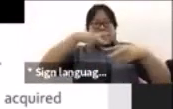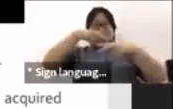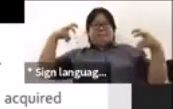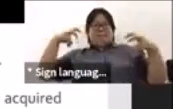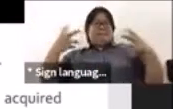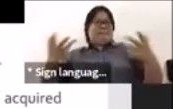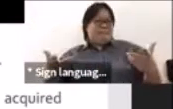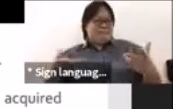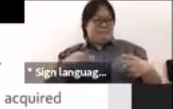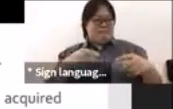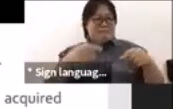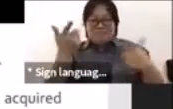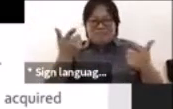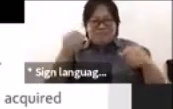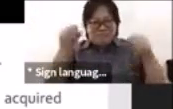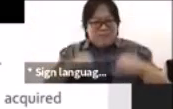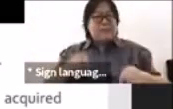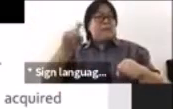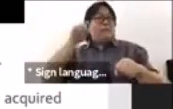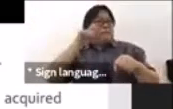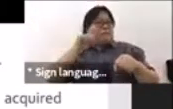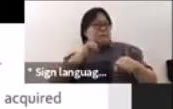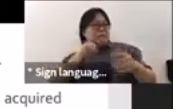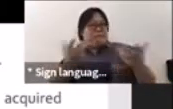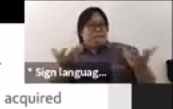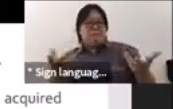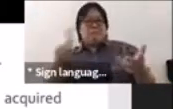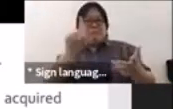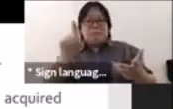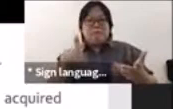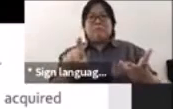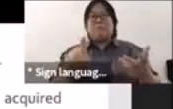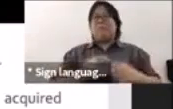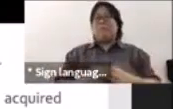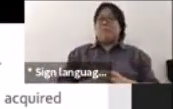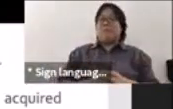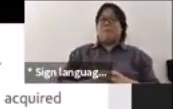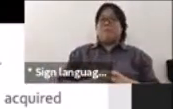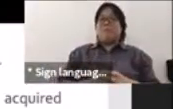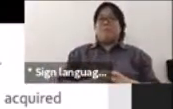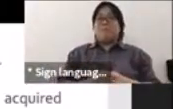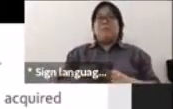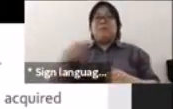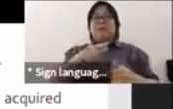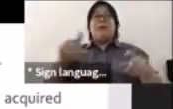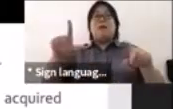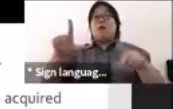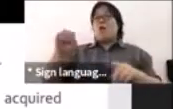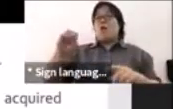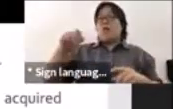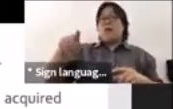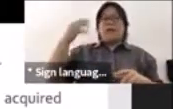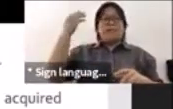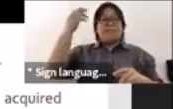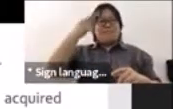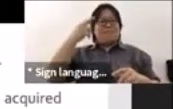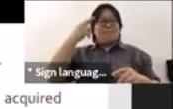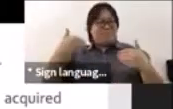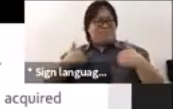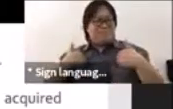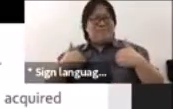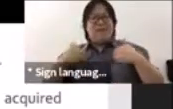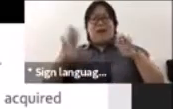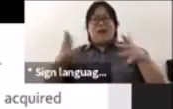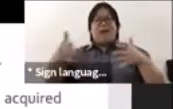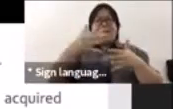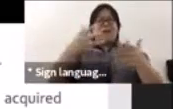sexual representation of themselves is a question. Now the psychological part of it, like how they accept their